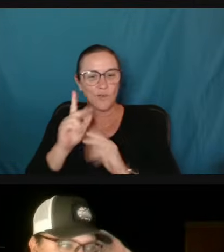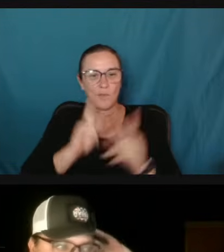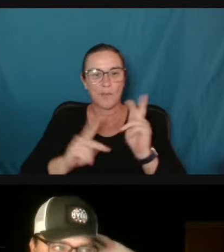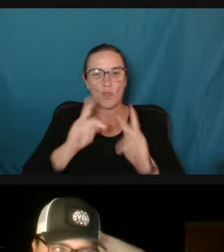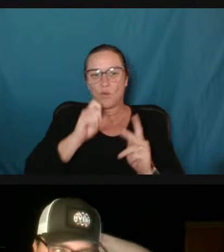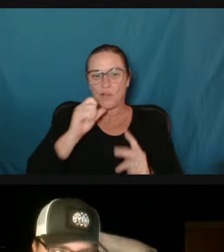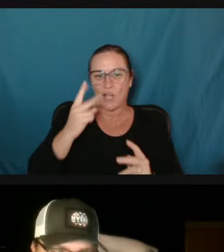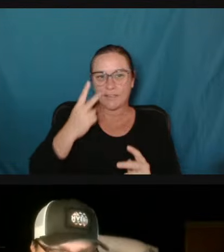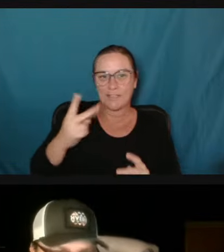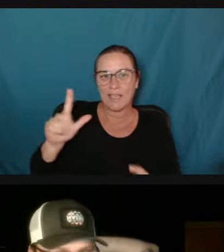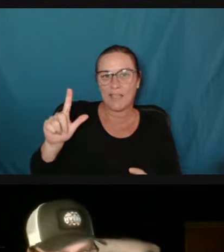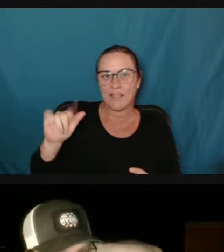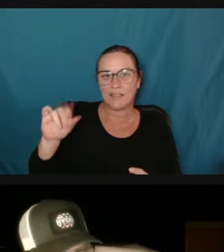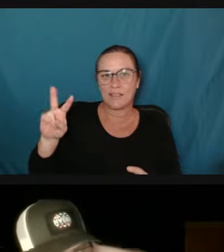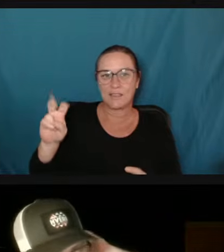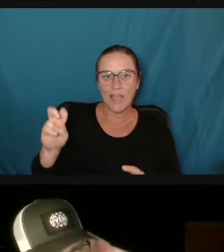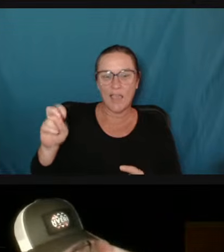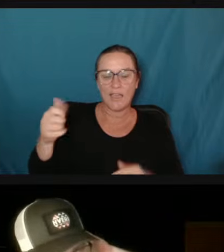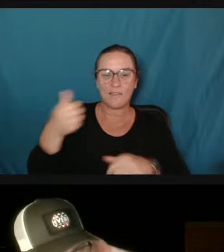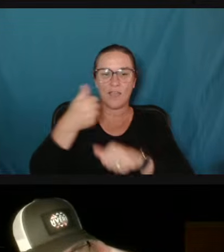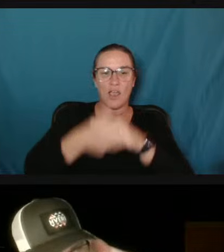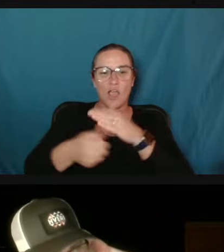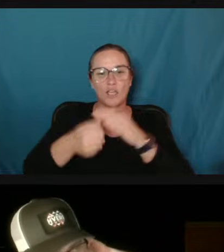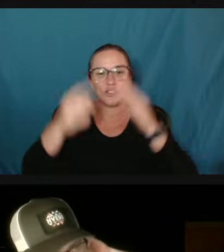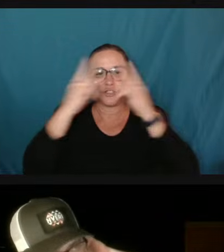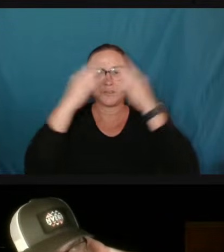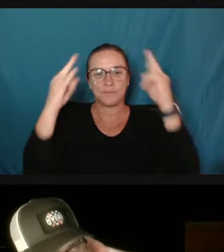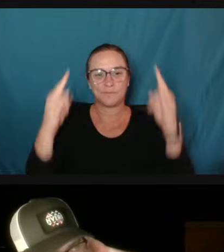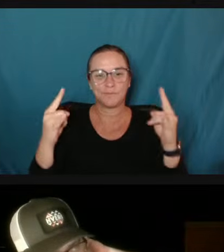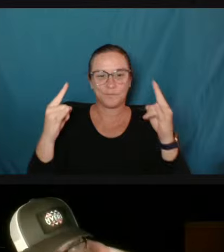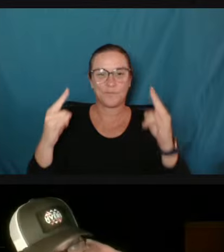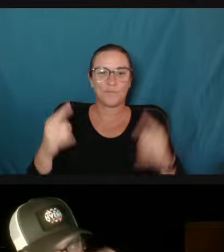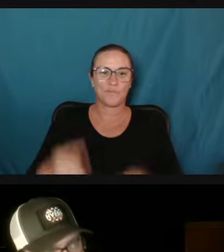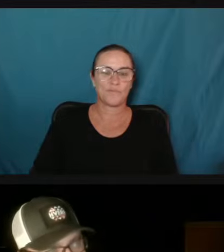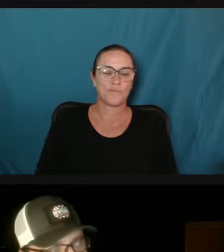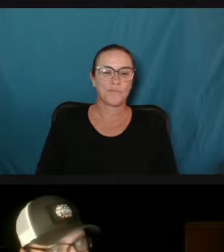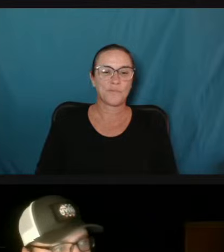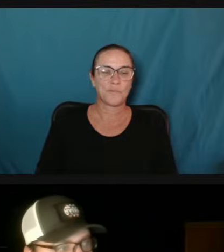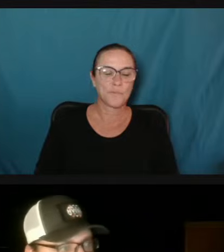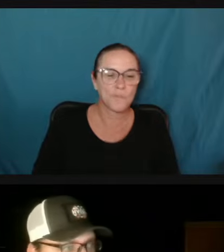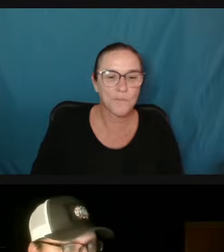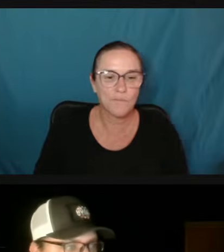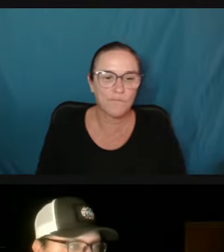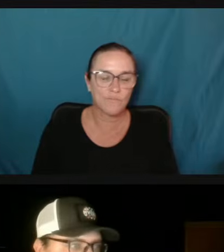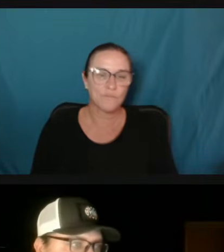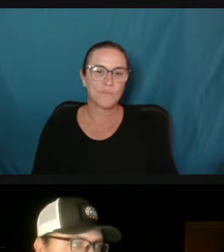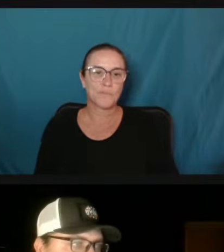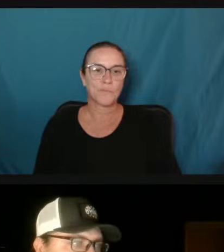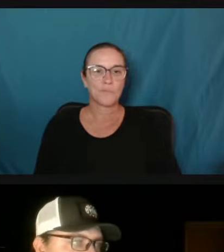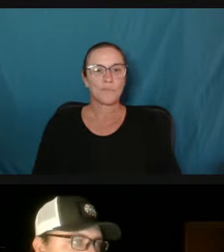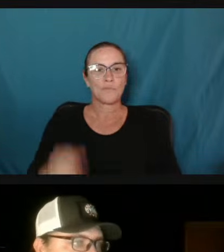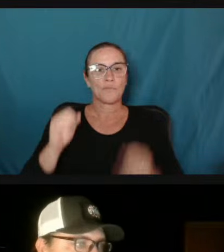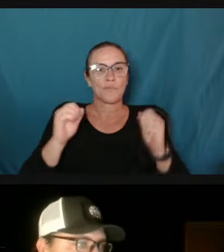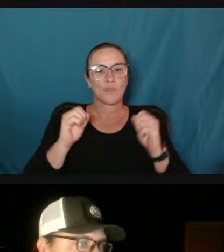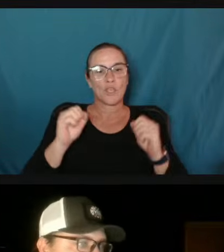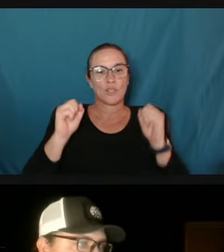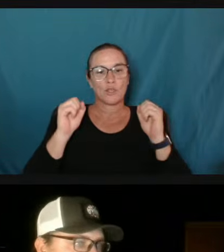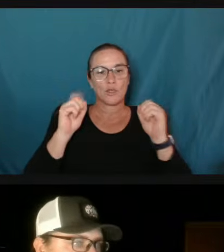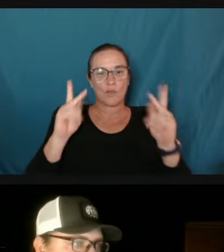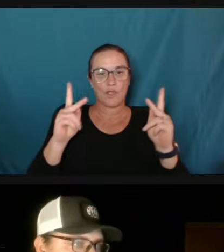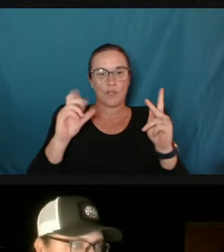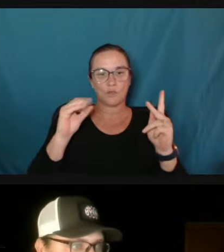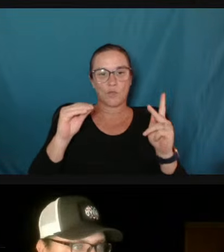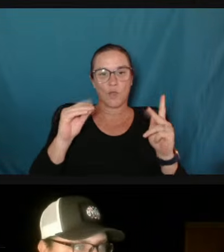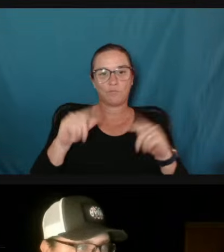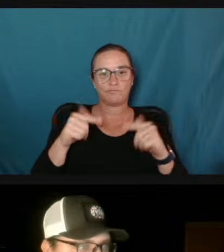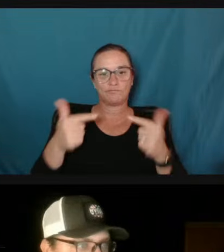live under a canopy in the beautiful Kahuku unit of Hawai'i Volcanoes National Park. So let's turn to our